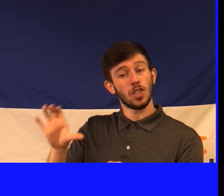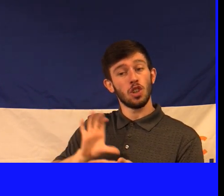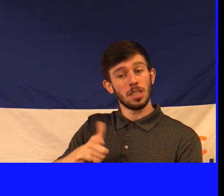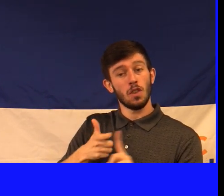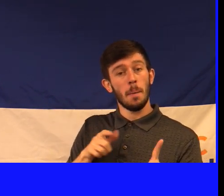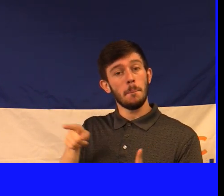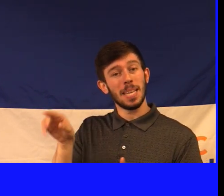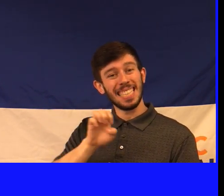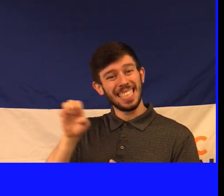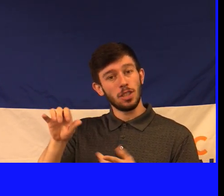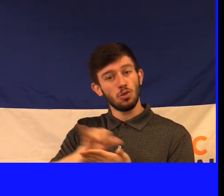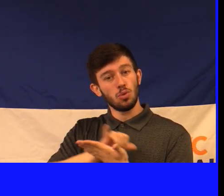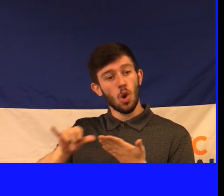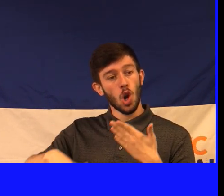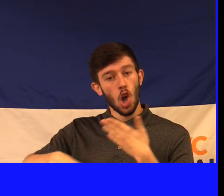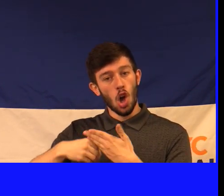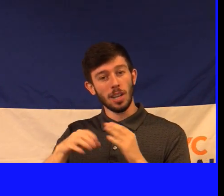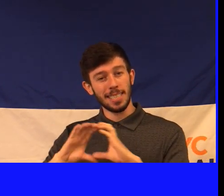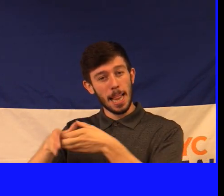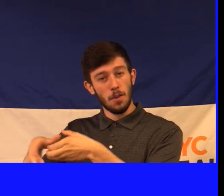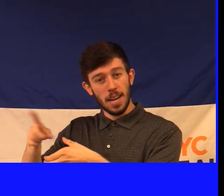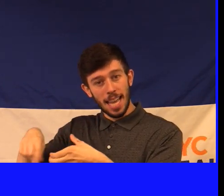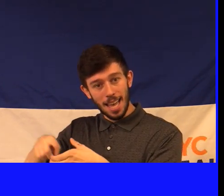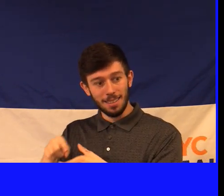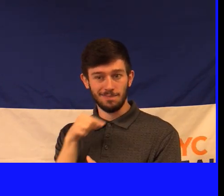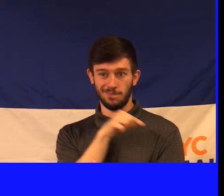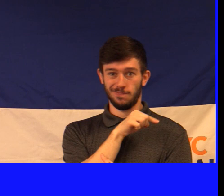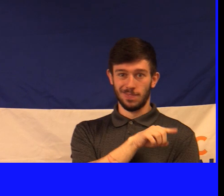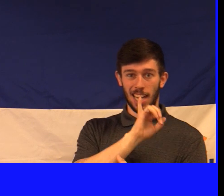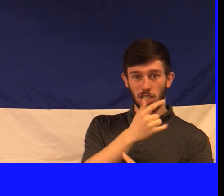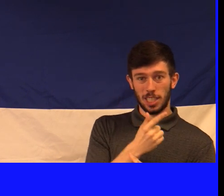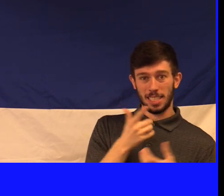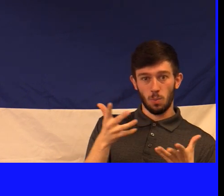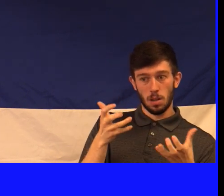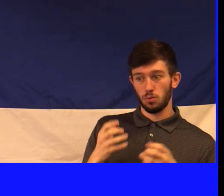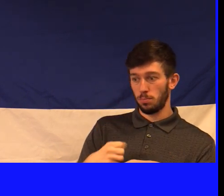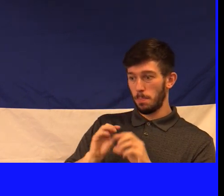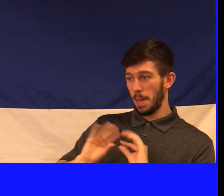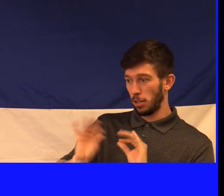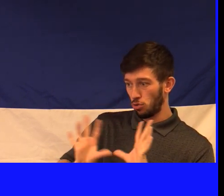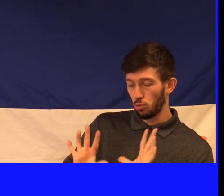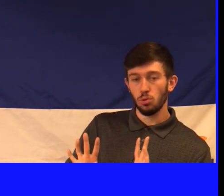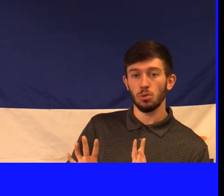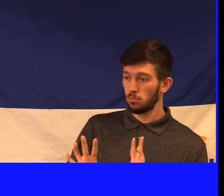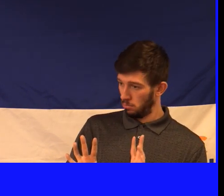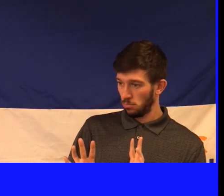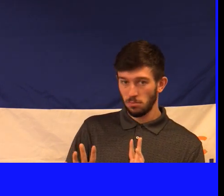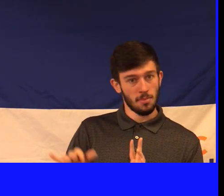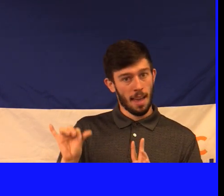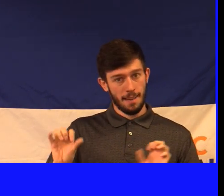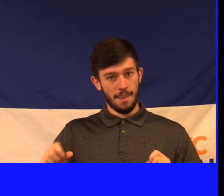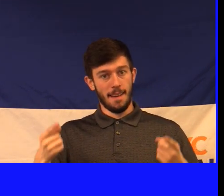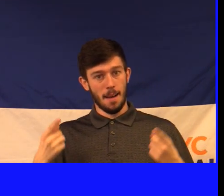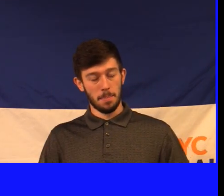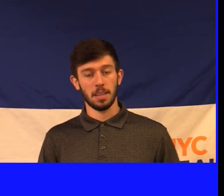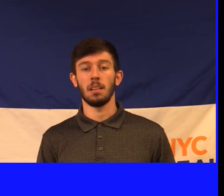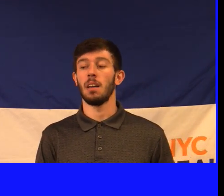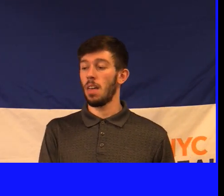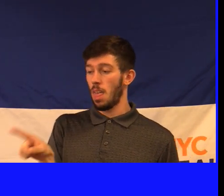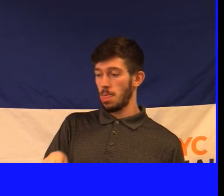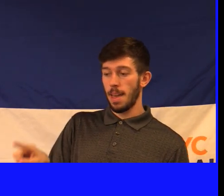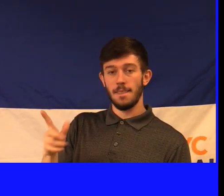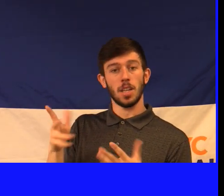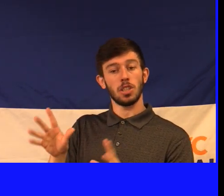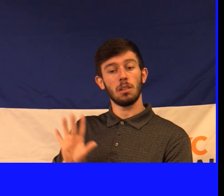East New York auxiliary, and he just wanted to ensure that he could do that. Also, they have